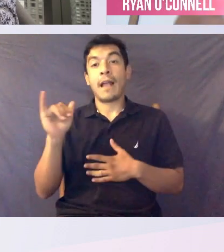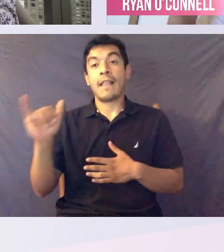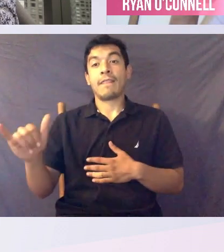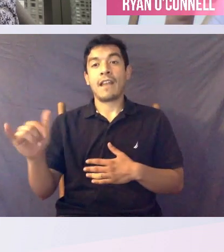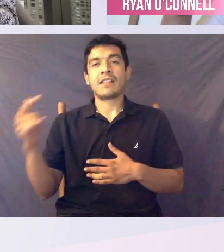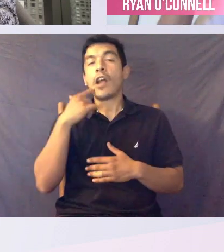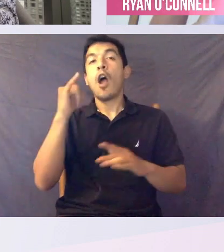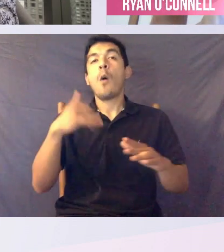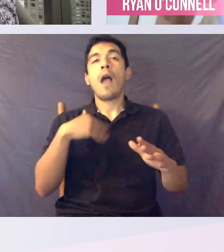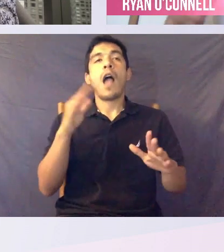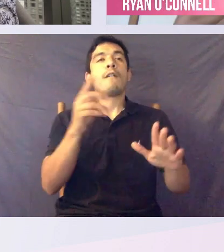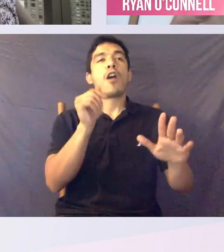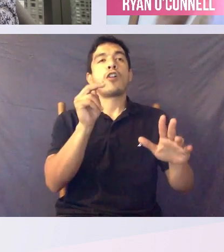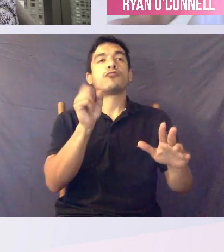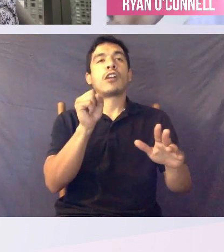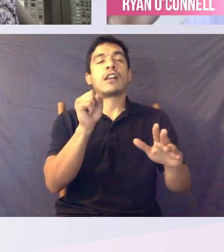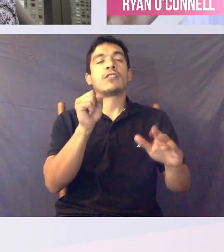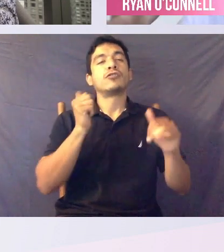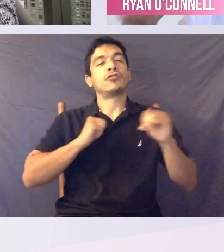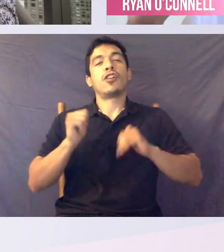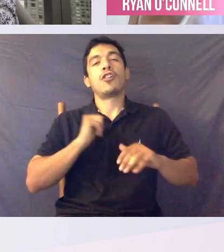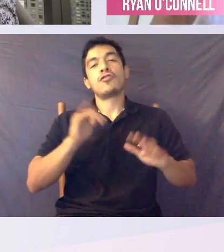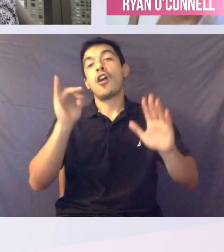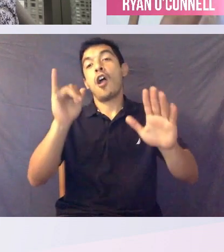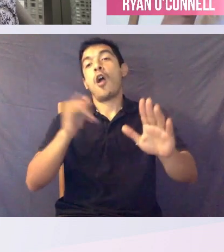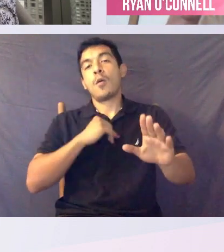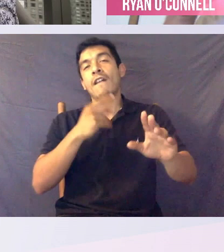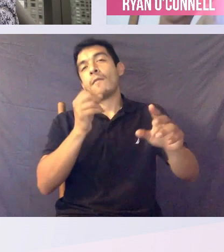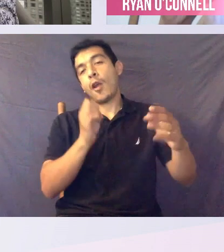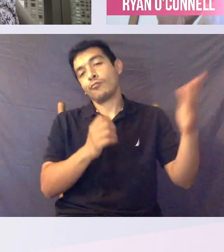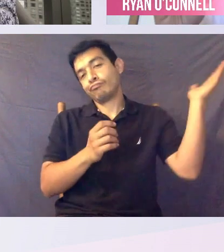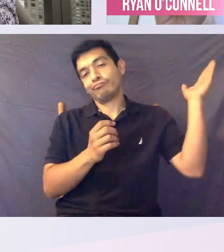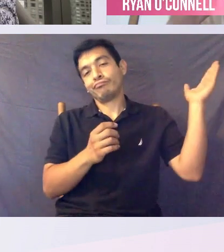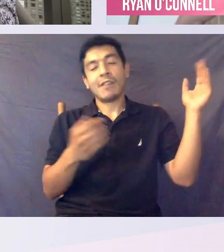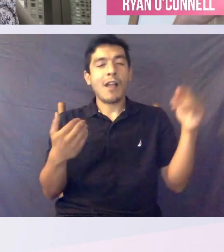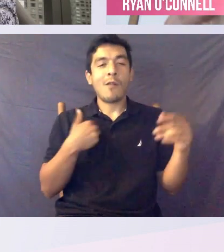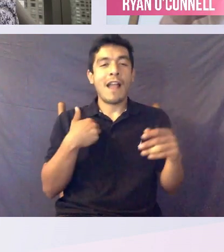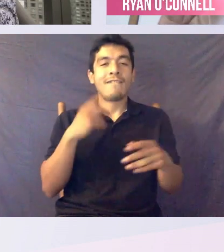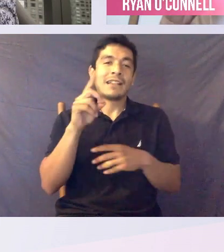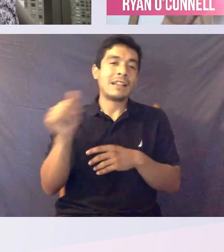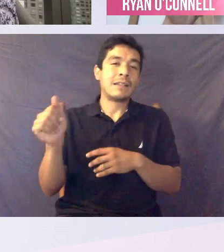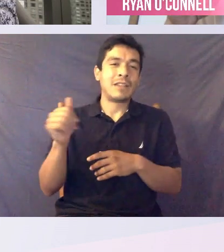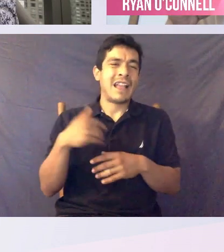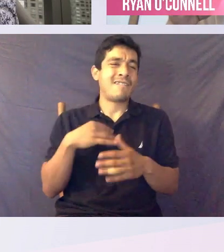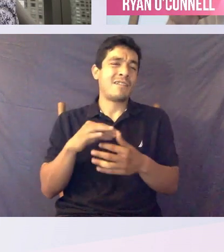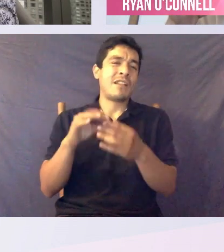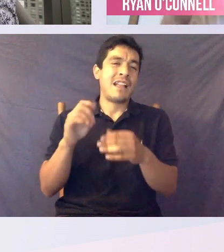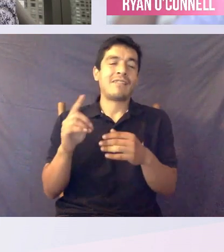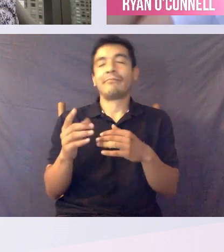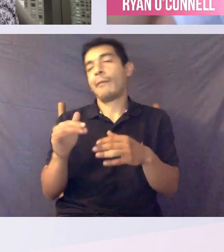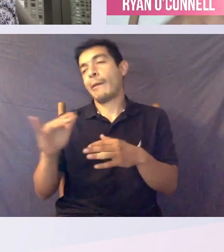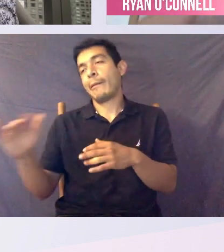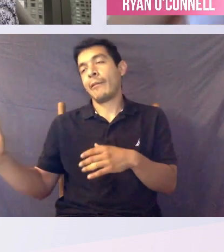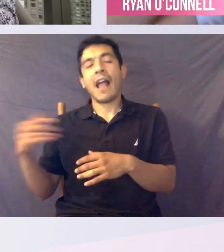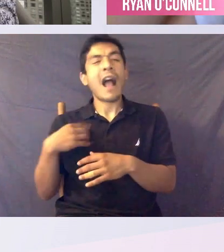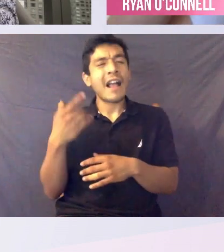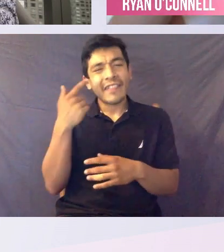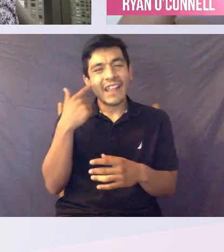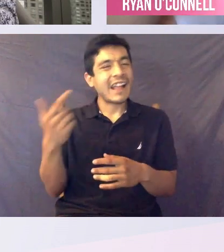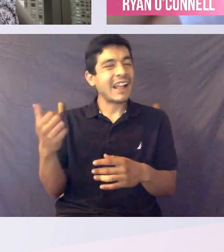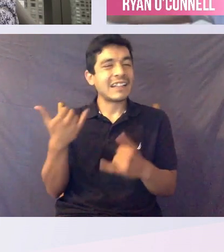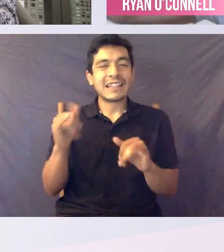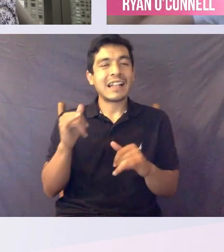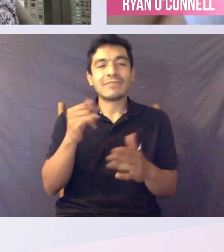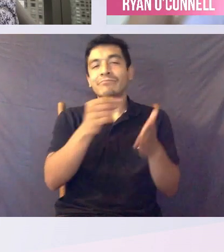show. Like, we saw trans rights, we have Pose. Like, oh, disability, like, oh, we have special, like, da-da. I think that there's still that kind of, we checked the